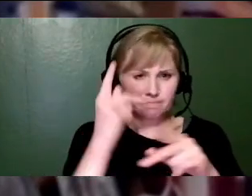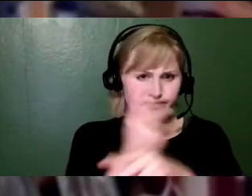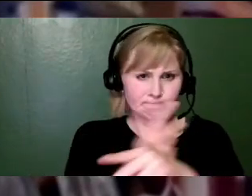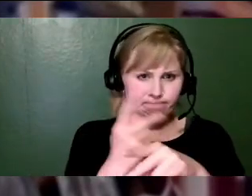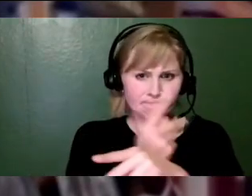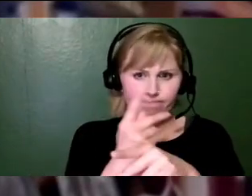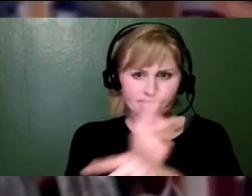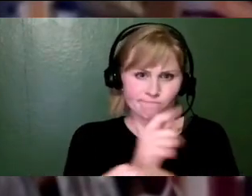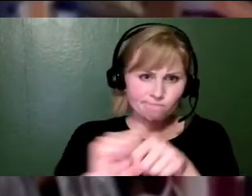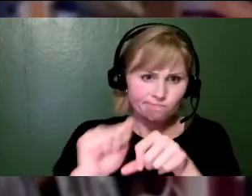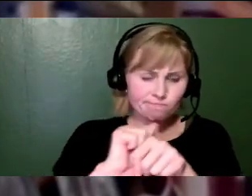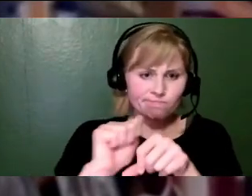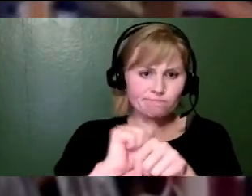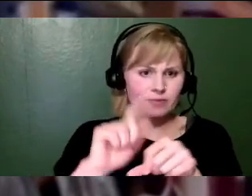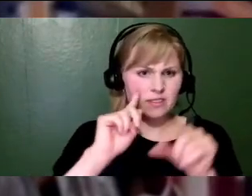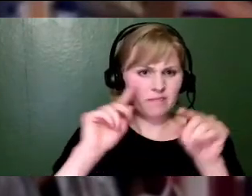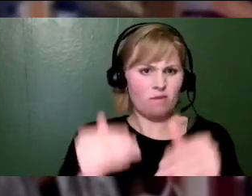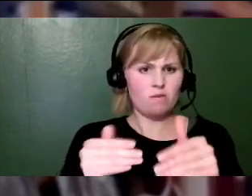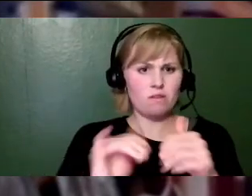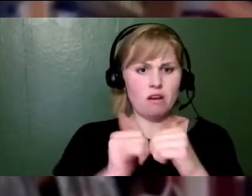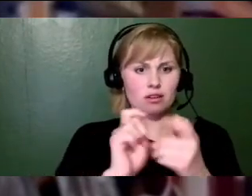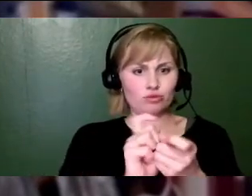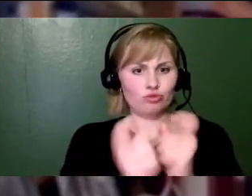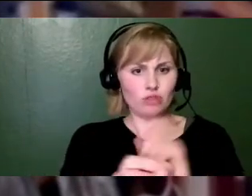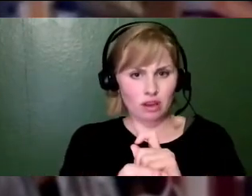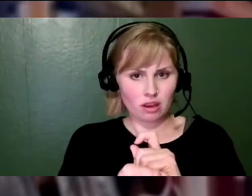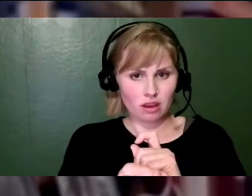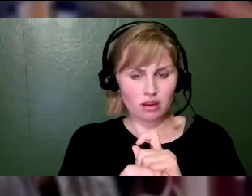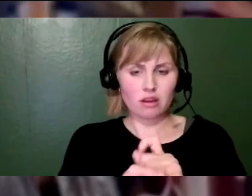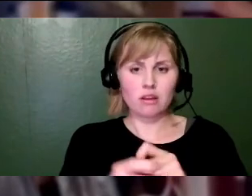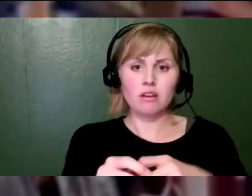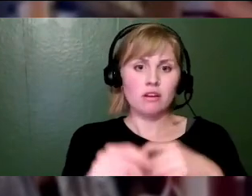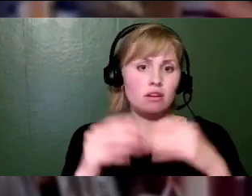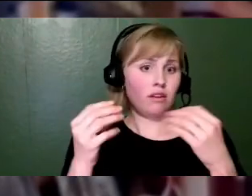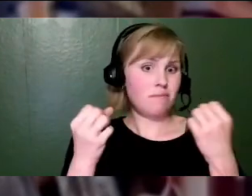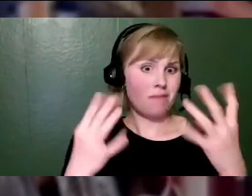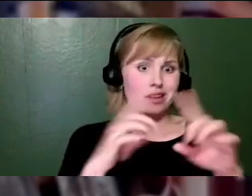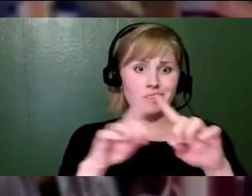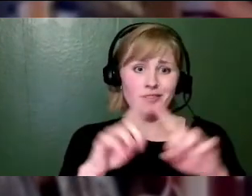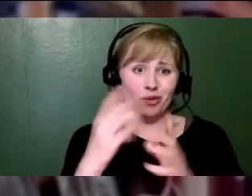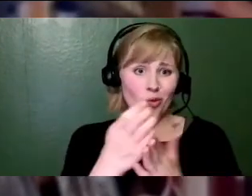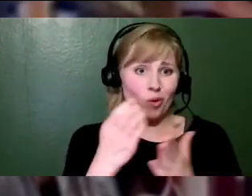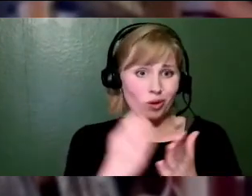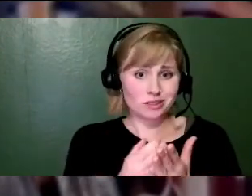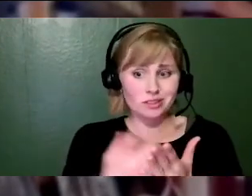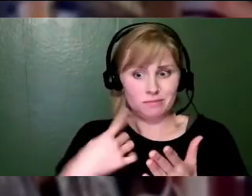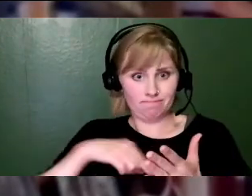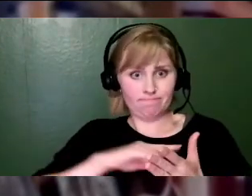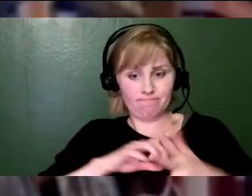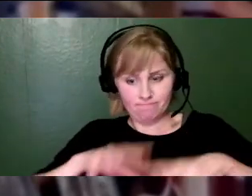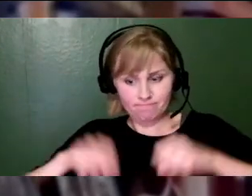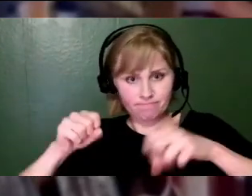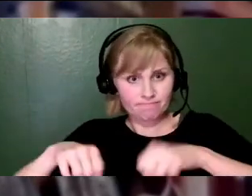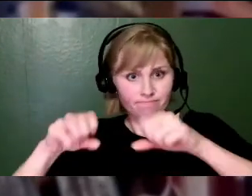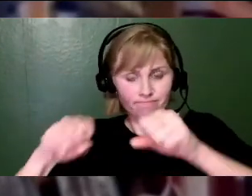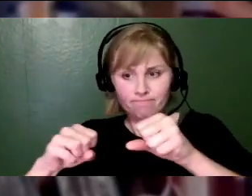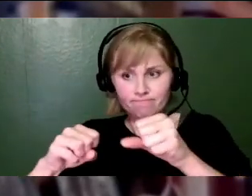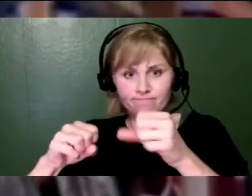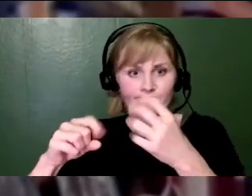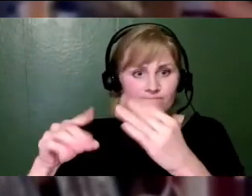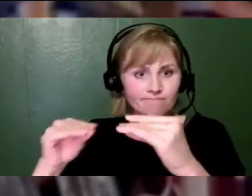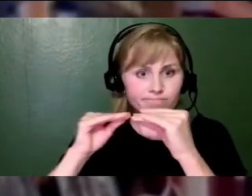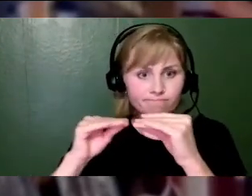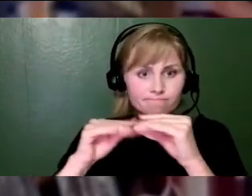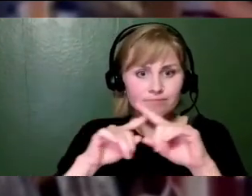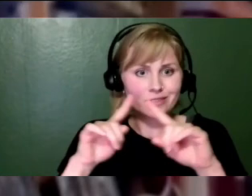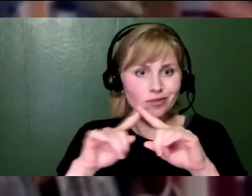was a lot of support and courses offered to profs as to how to come at it. I must say, I think the first 2 weeks